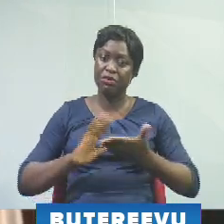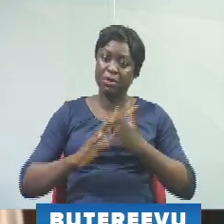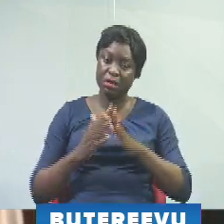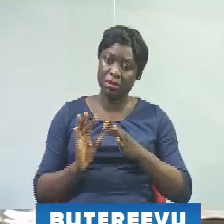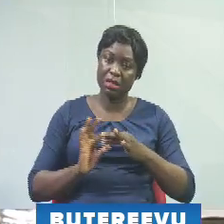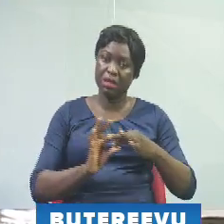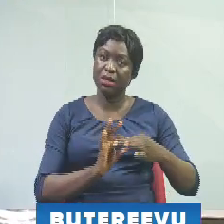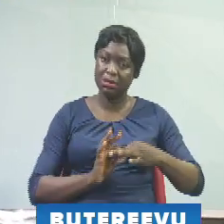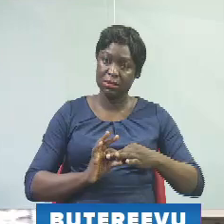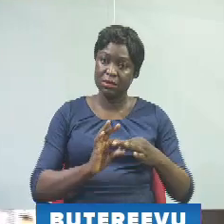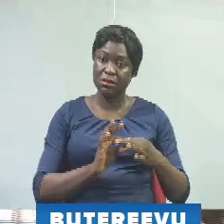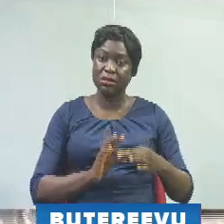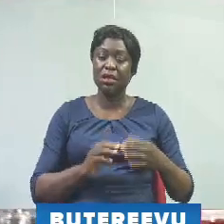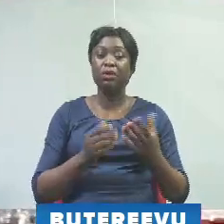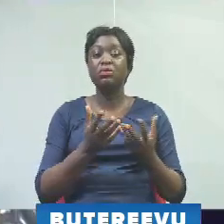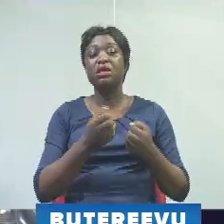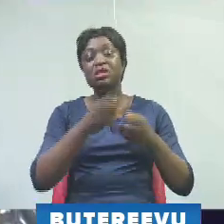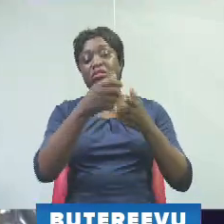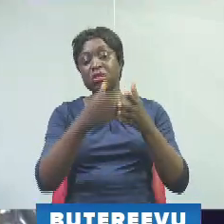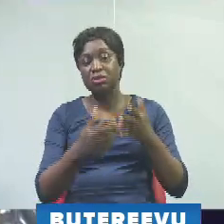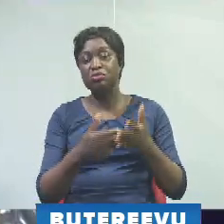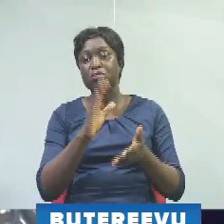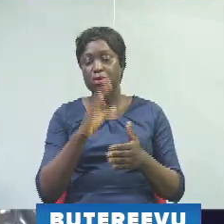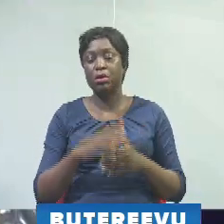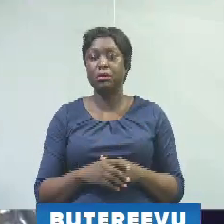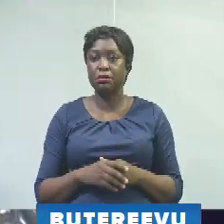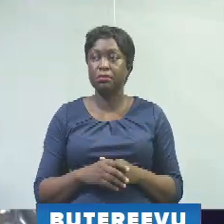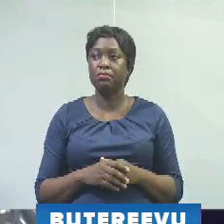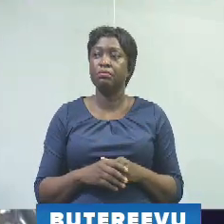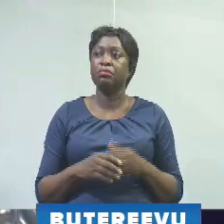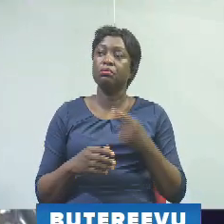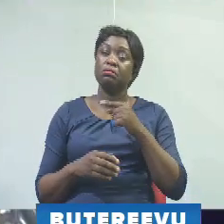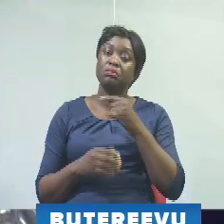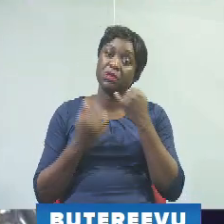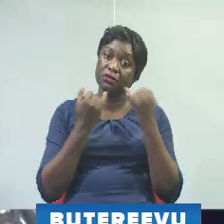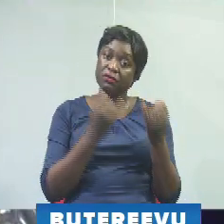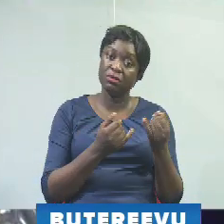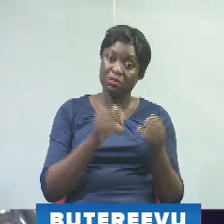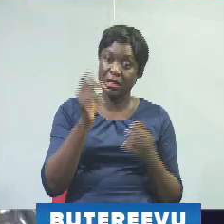n'ebirala ebigisuubirwamu eby'amaanyi. Era mbategeeza nti Ssaabasajja Kabaka